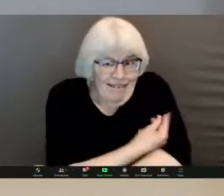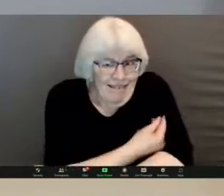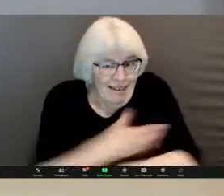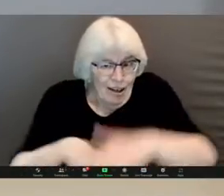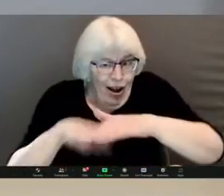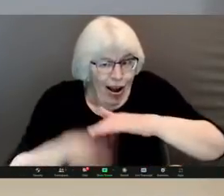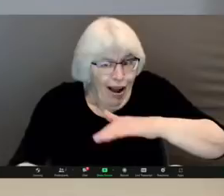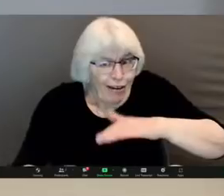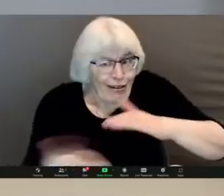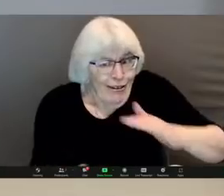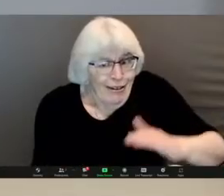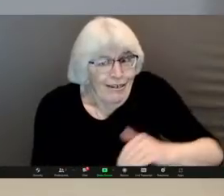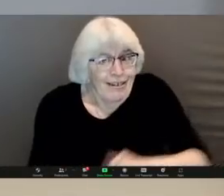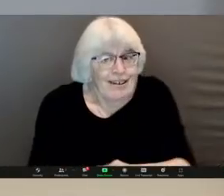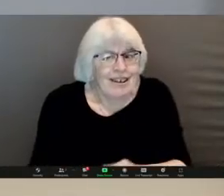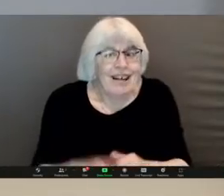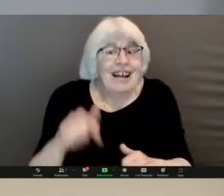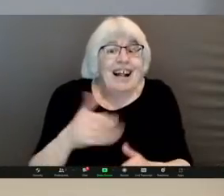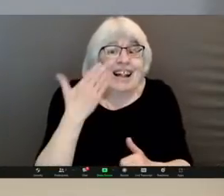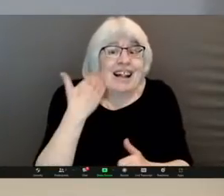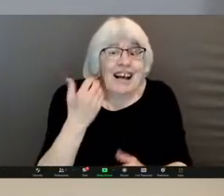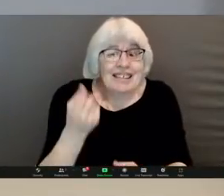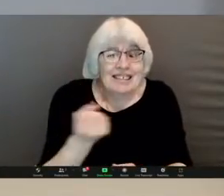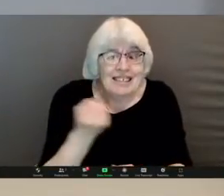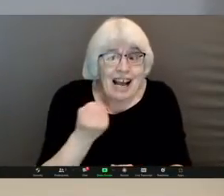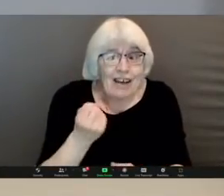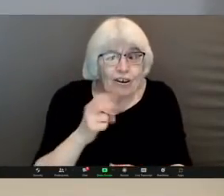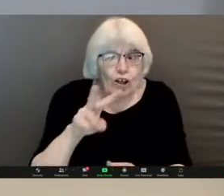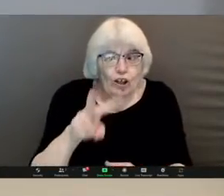244,813 doses of vaccine have been administered.